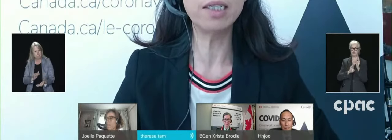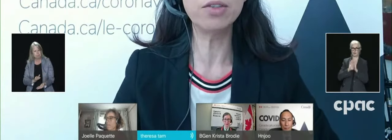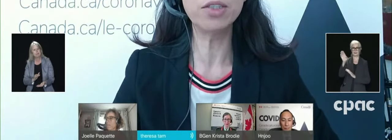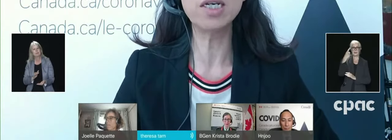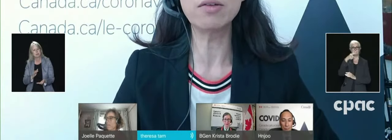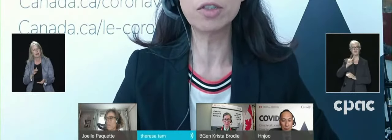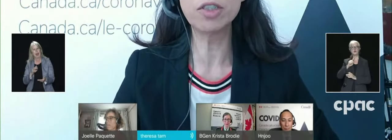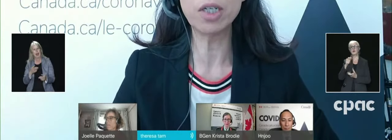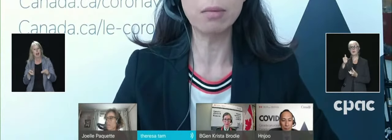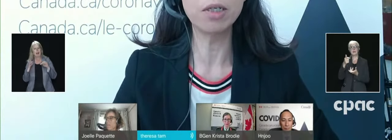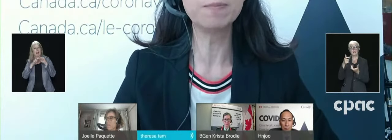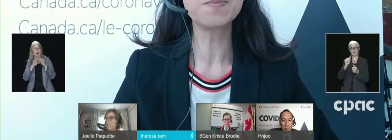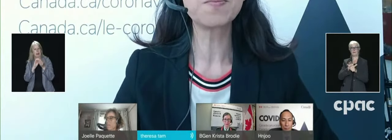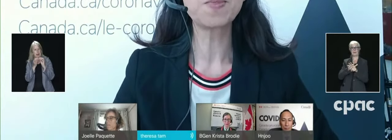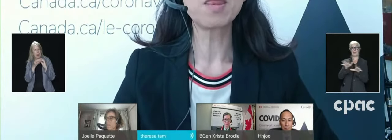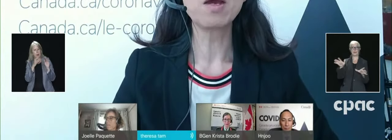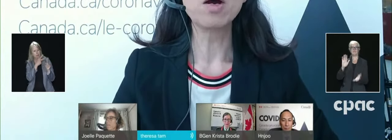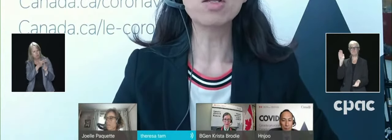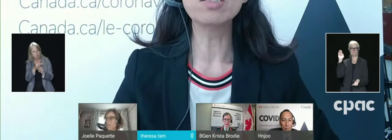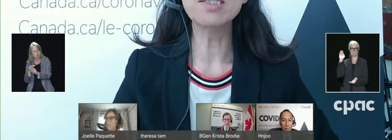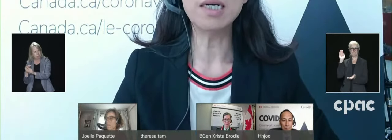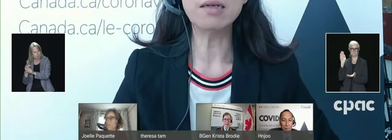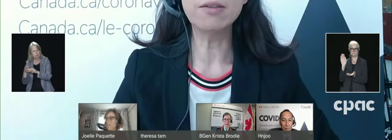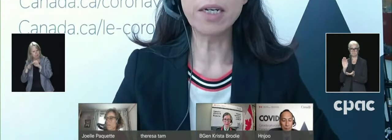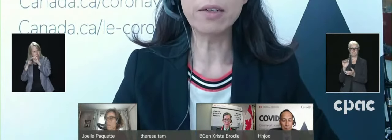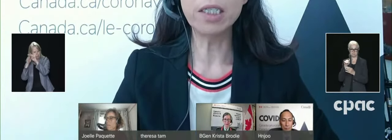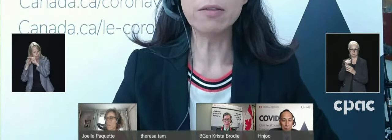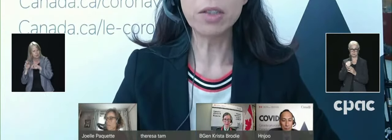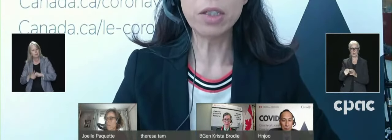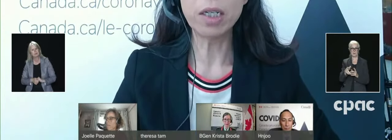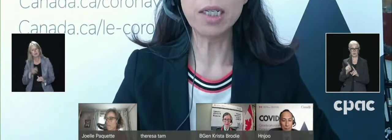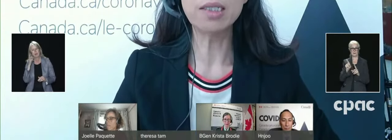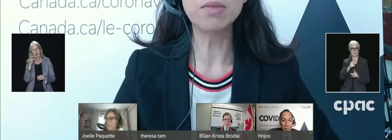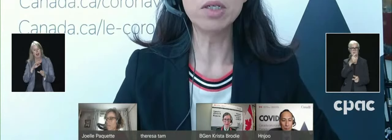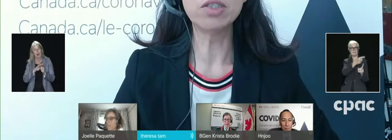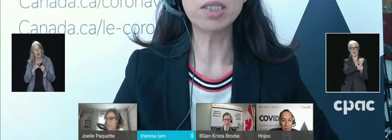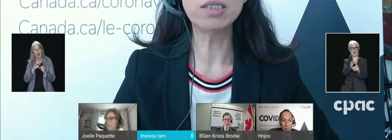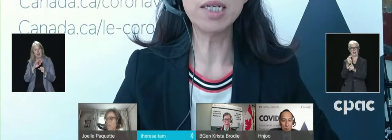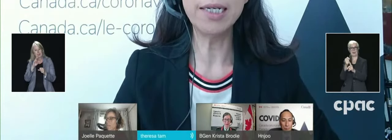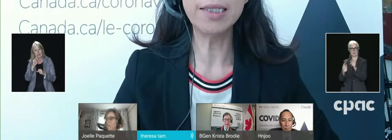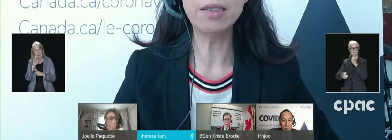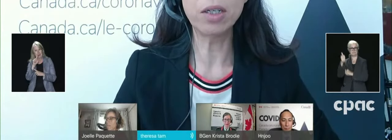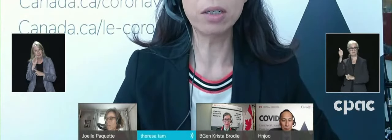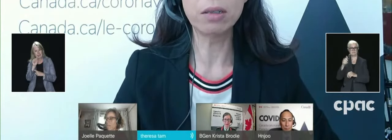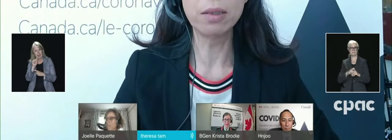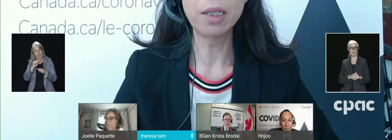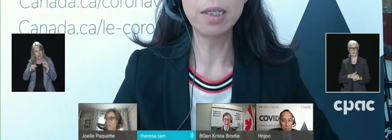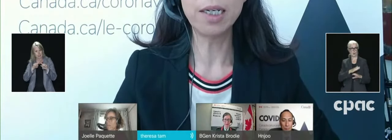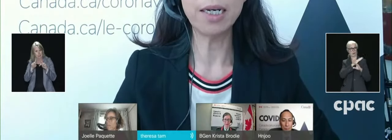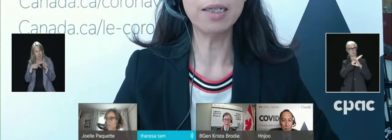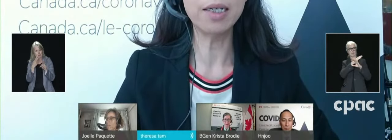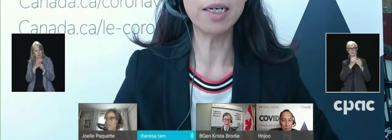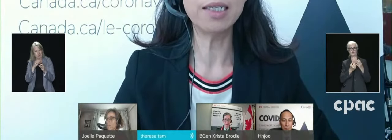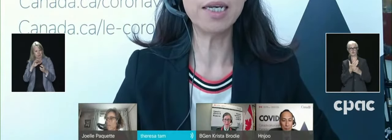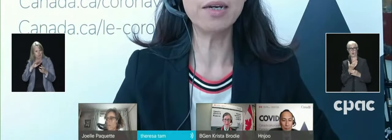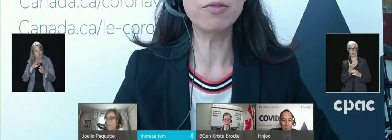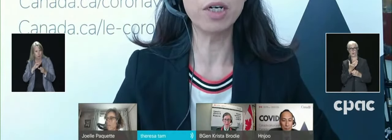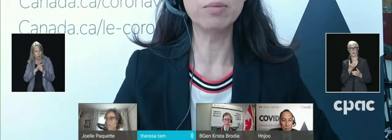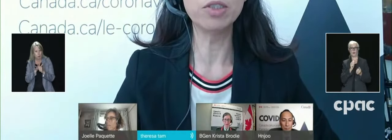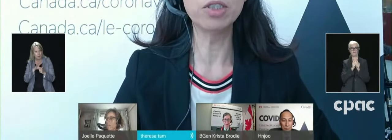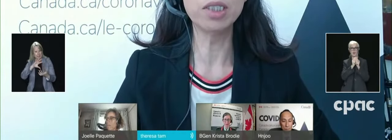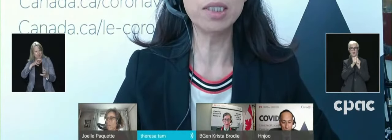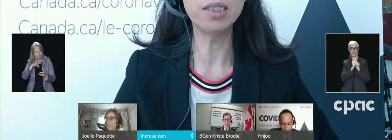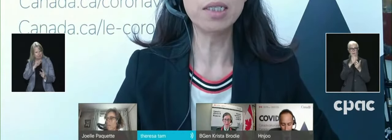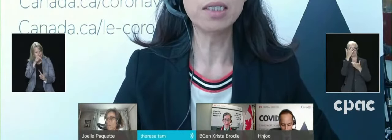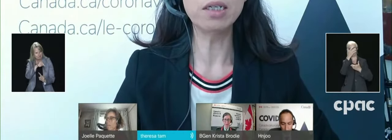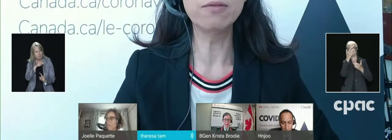raising vaccination coverage up. Although the Delta variant of concern has emerged as the latest hurdle, Canada has